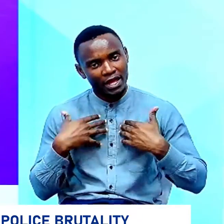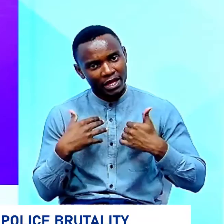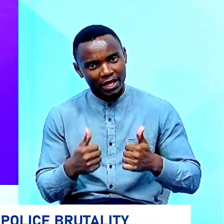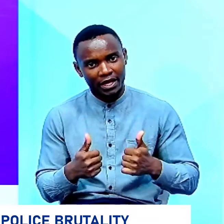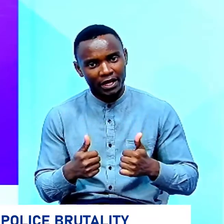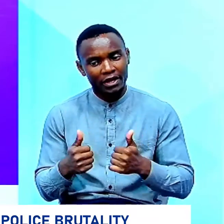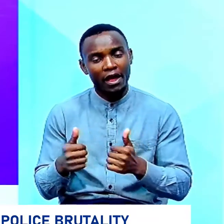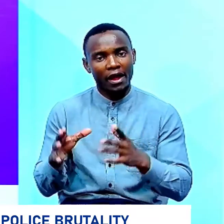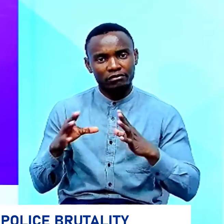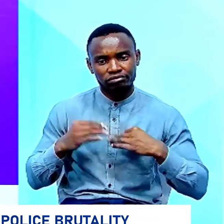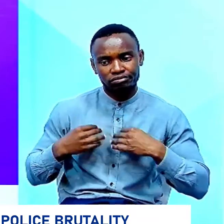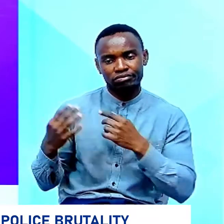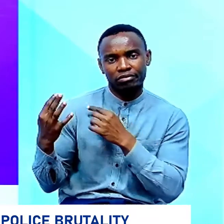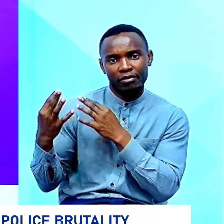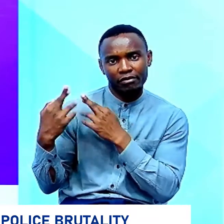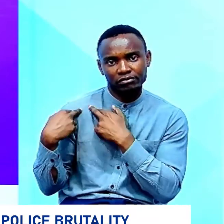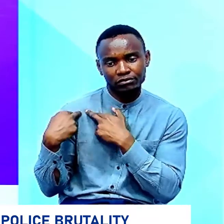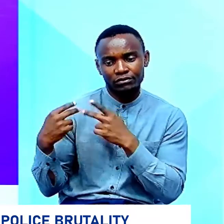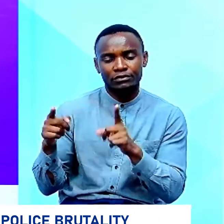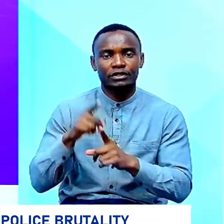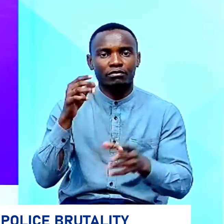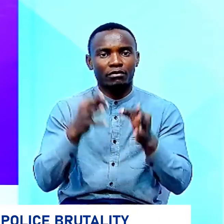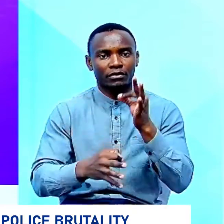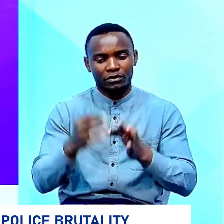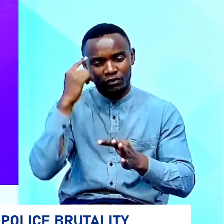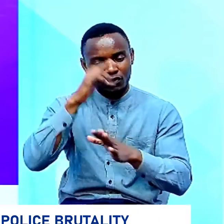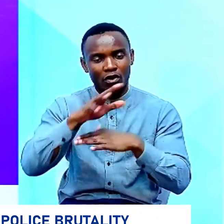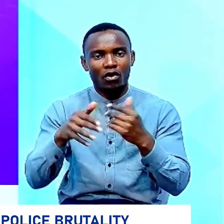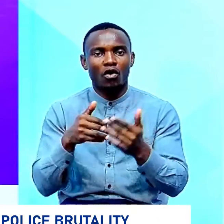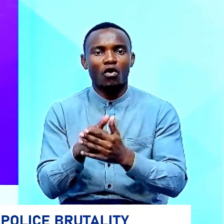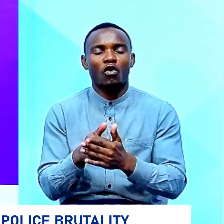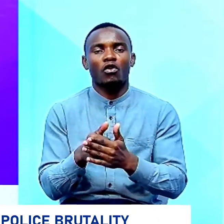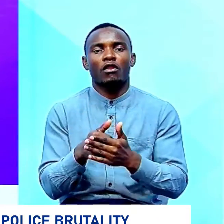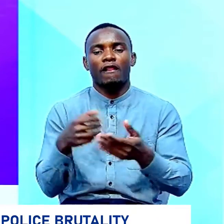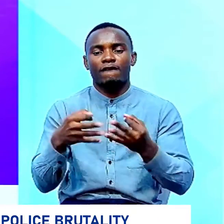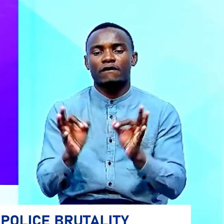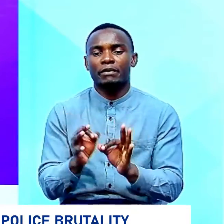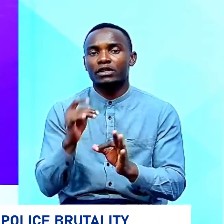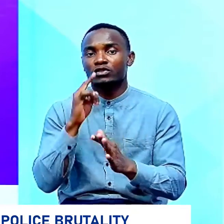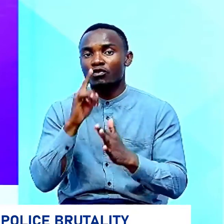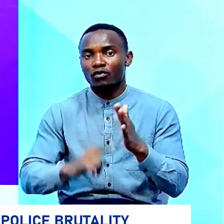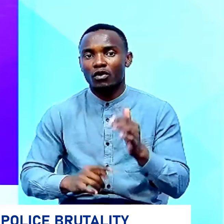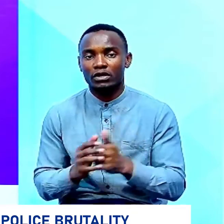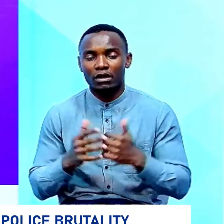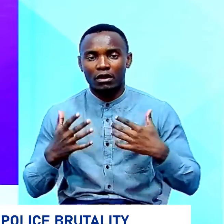and justice for all families of slain youths.